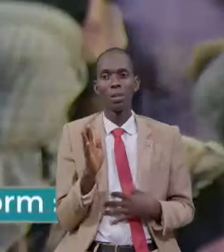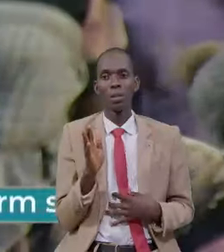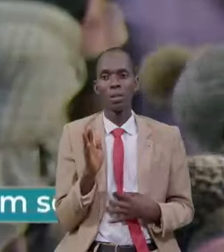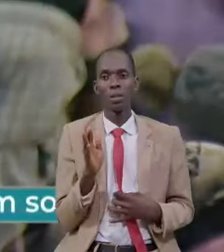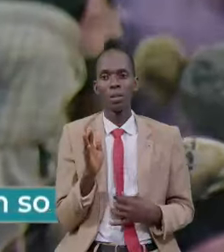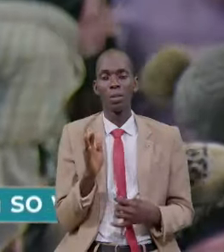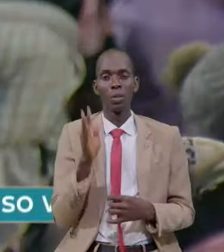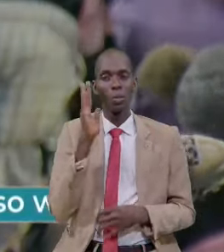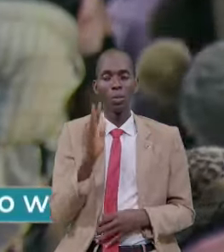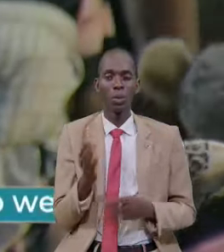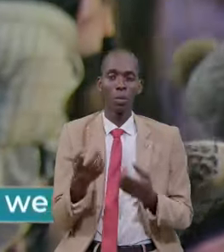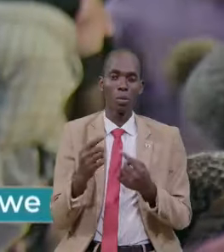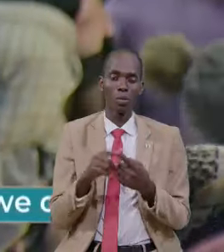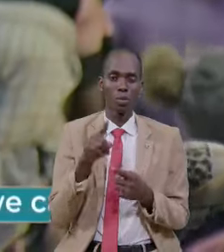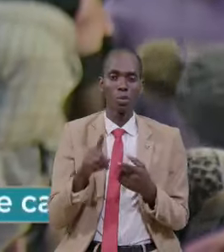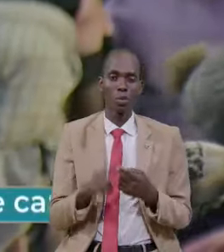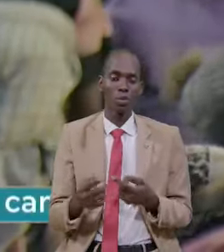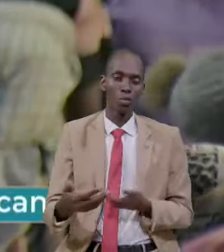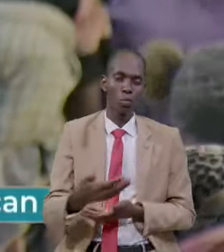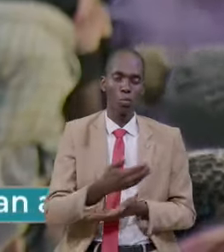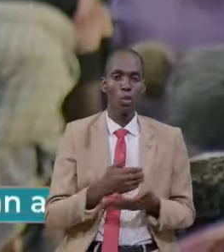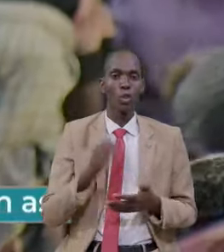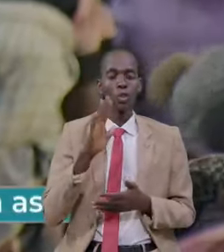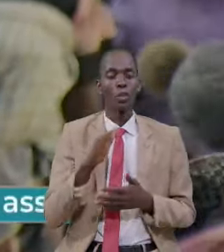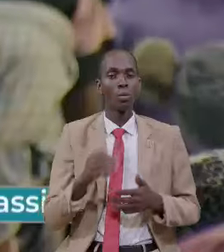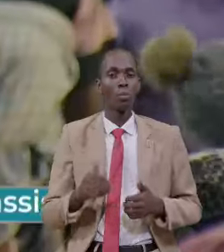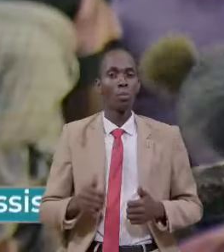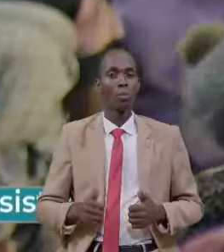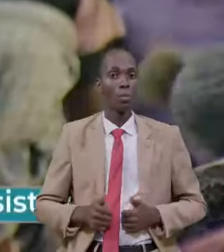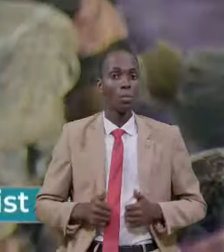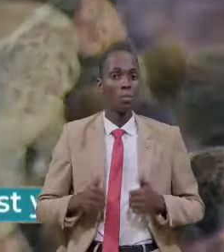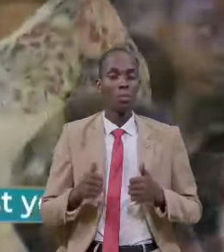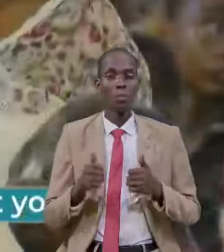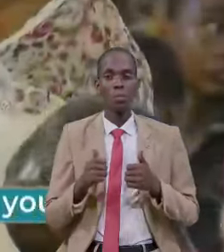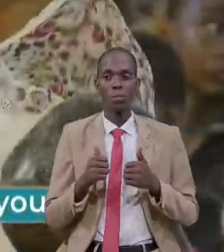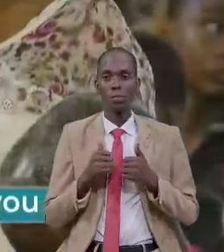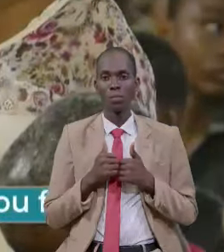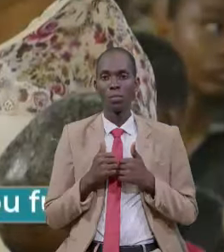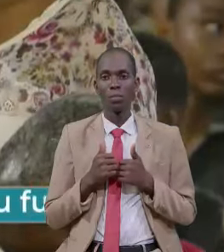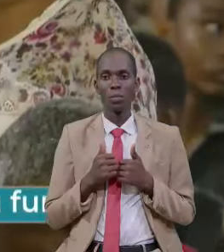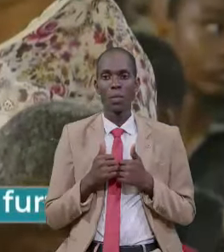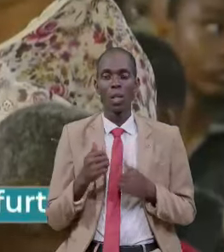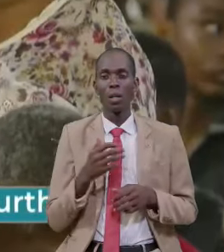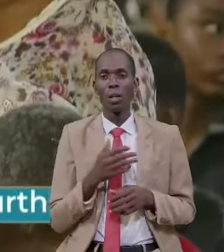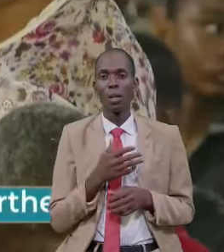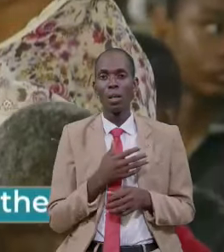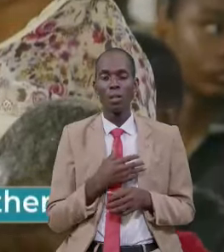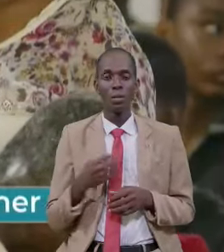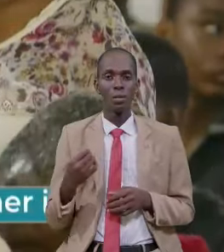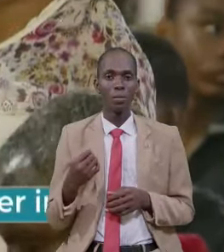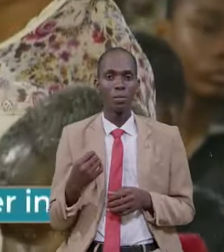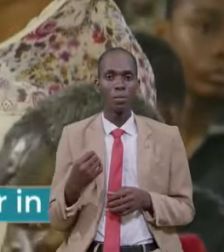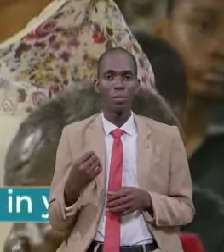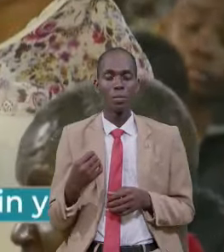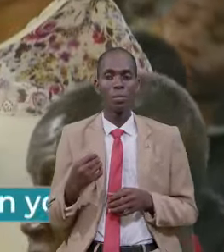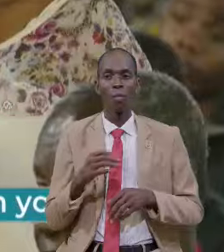particulars so that they will use it to help you. And so supply all